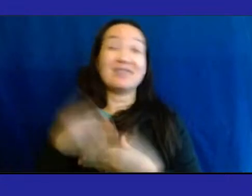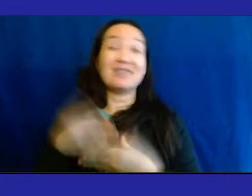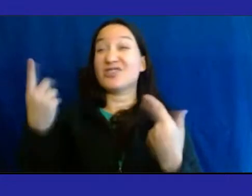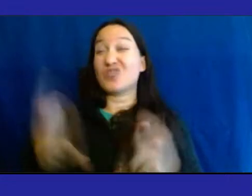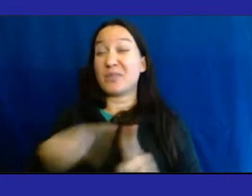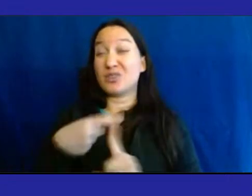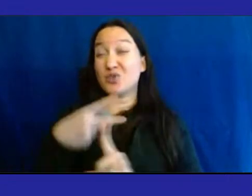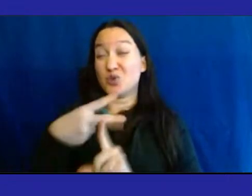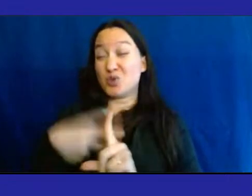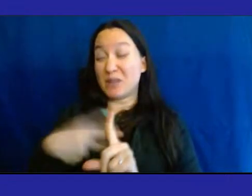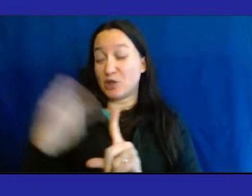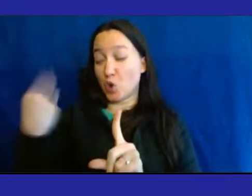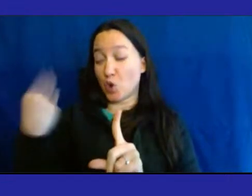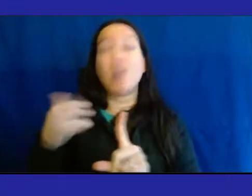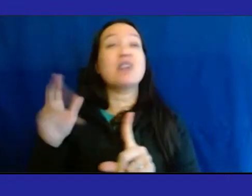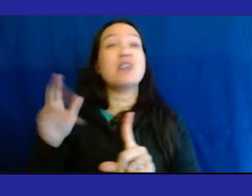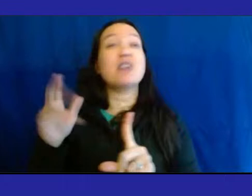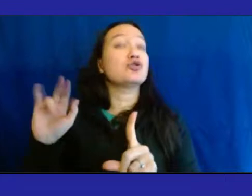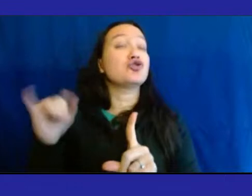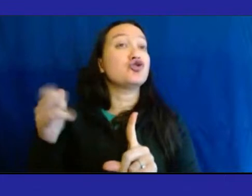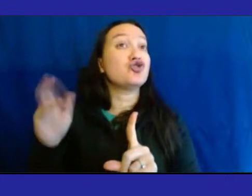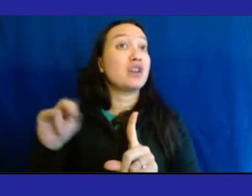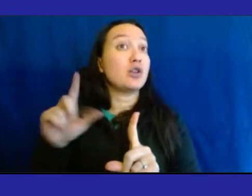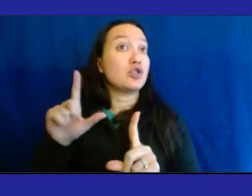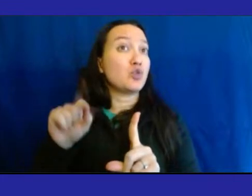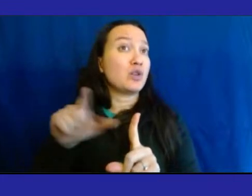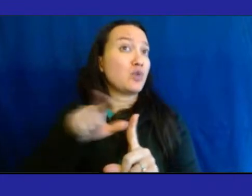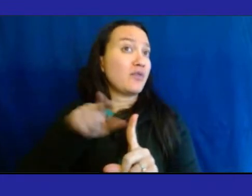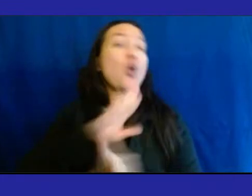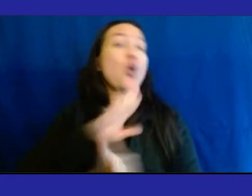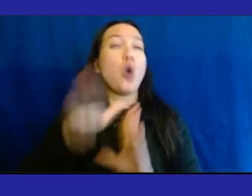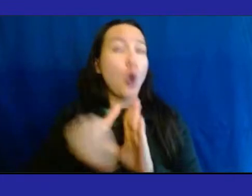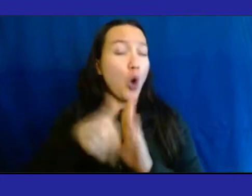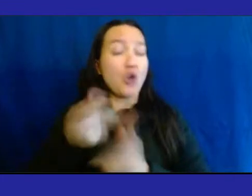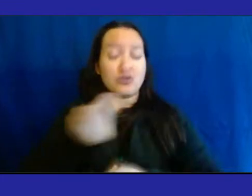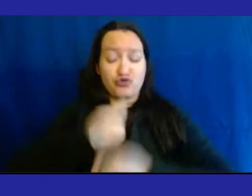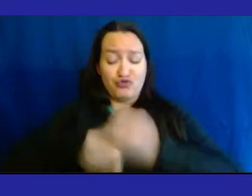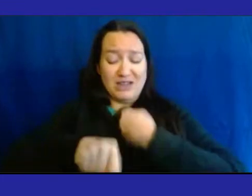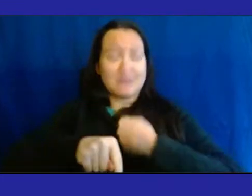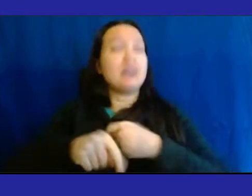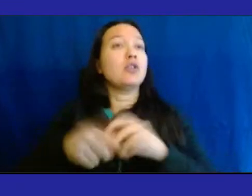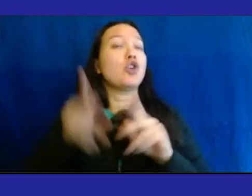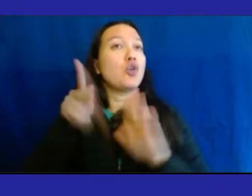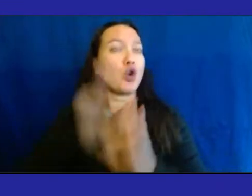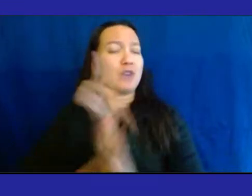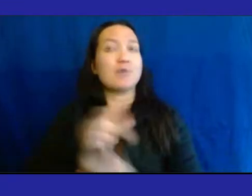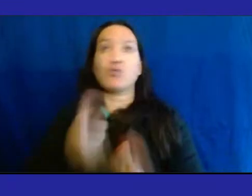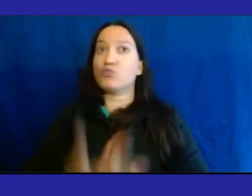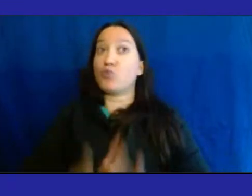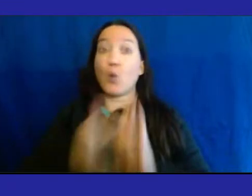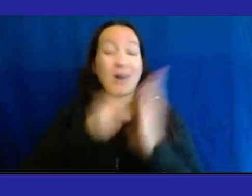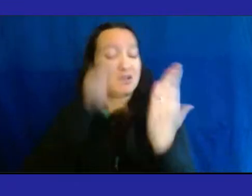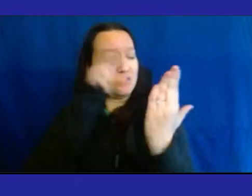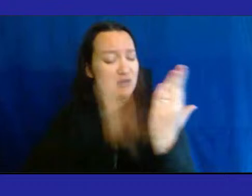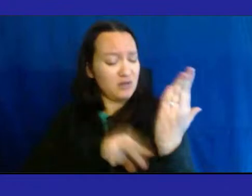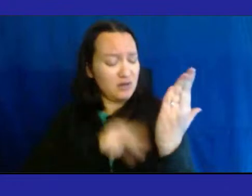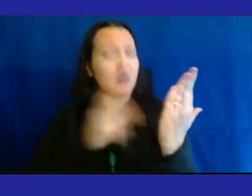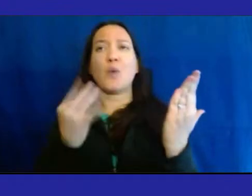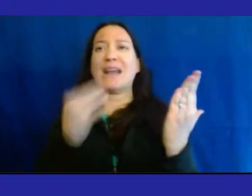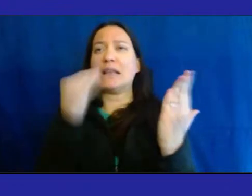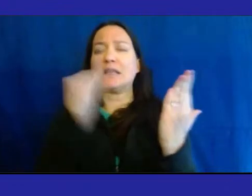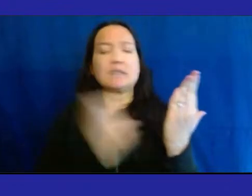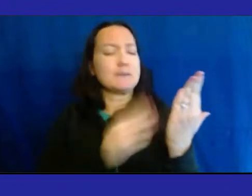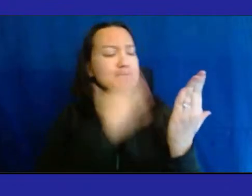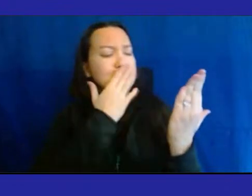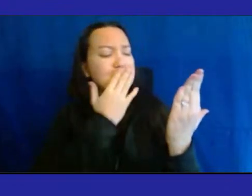January 2024, all transplant programs were required to look at their waiting lists and say, would